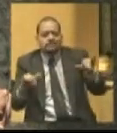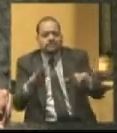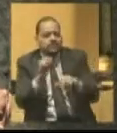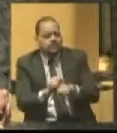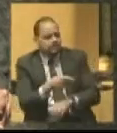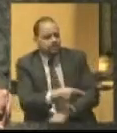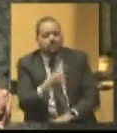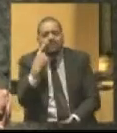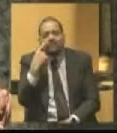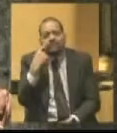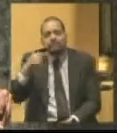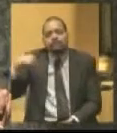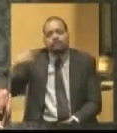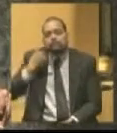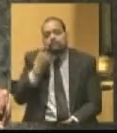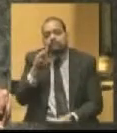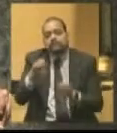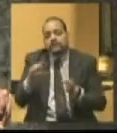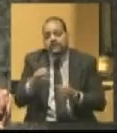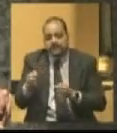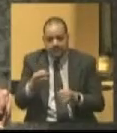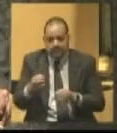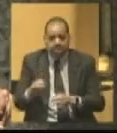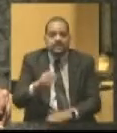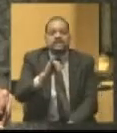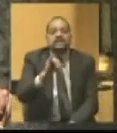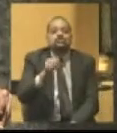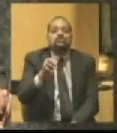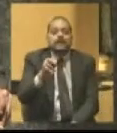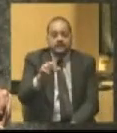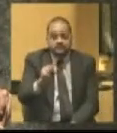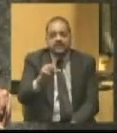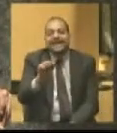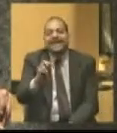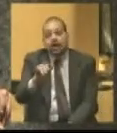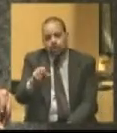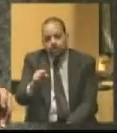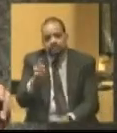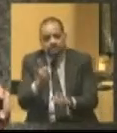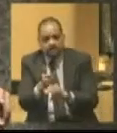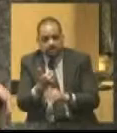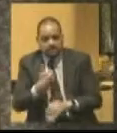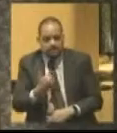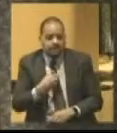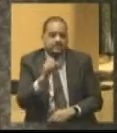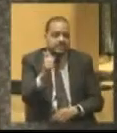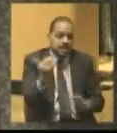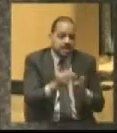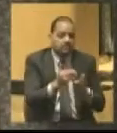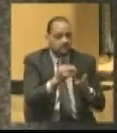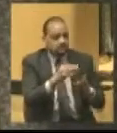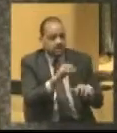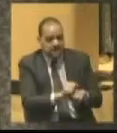with 27,000 slaves and walked off with 6 of them. 21 slaves remained, and no one could be sure that when the war